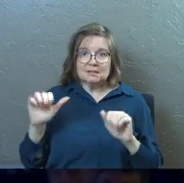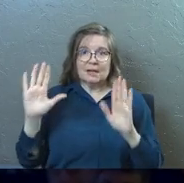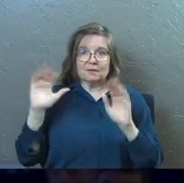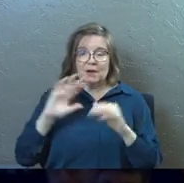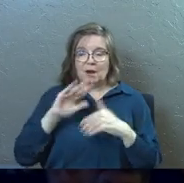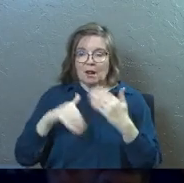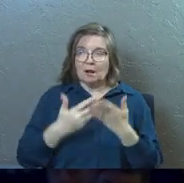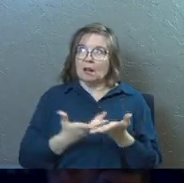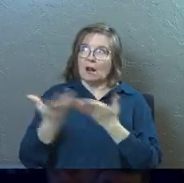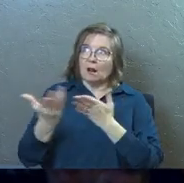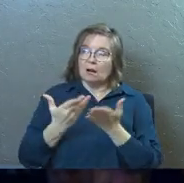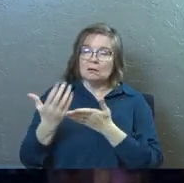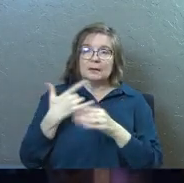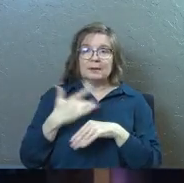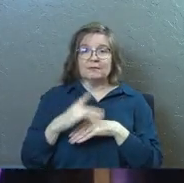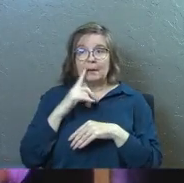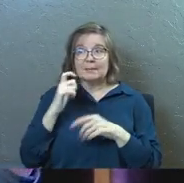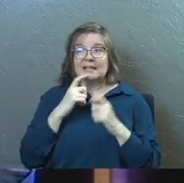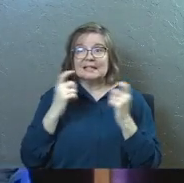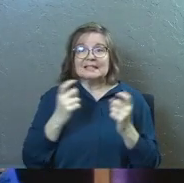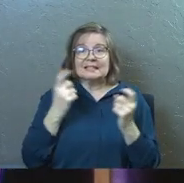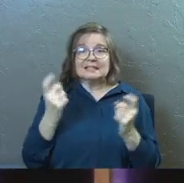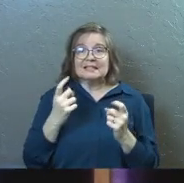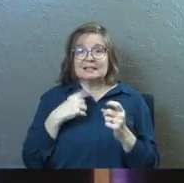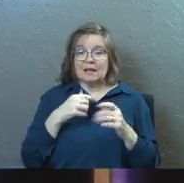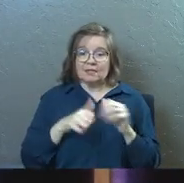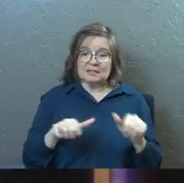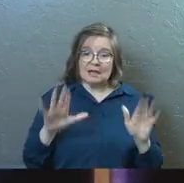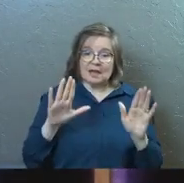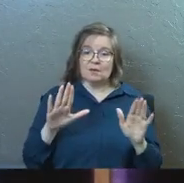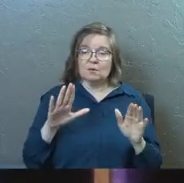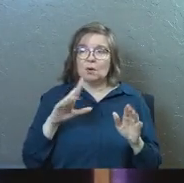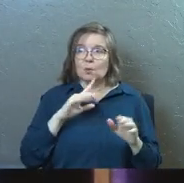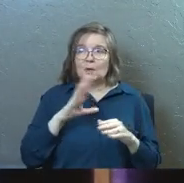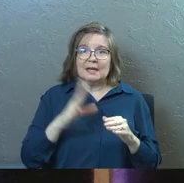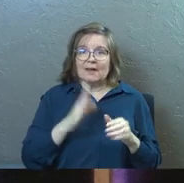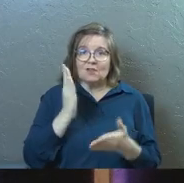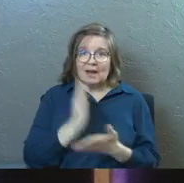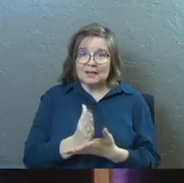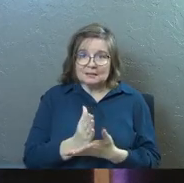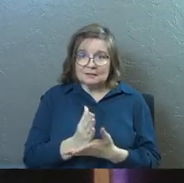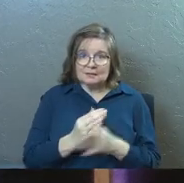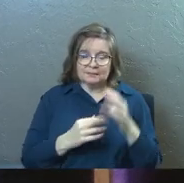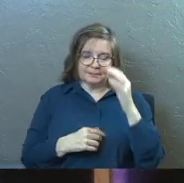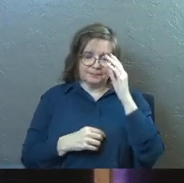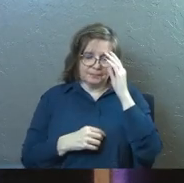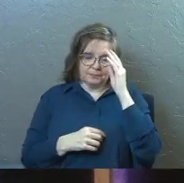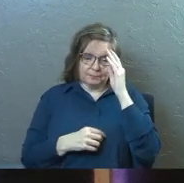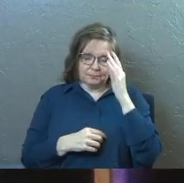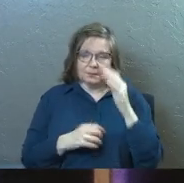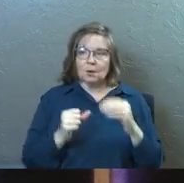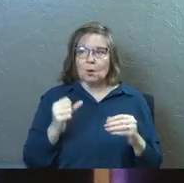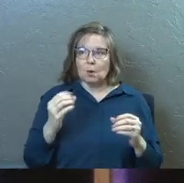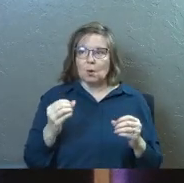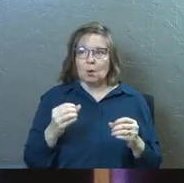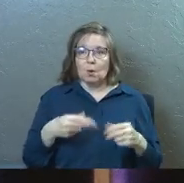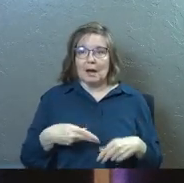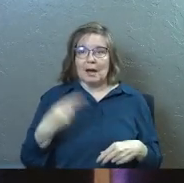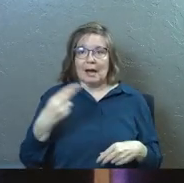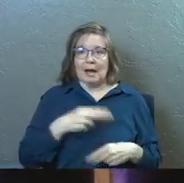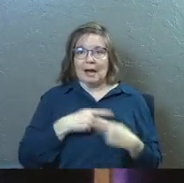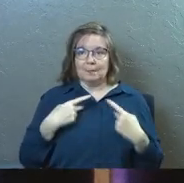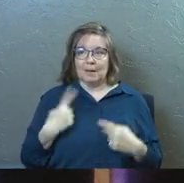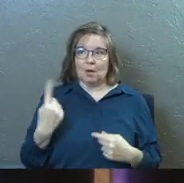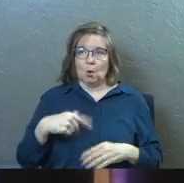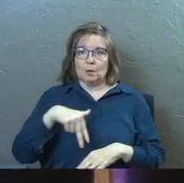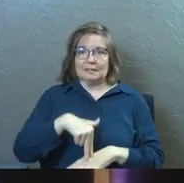They always had to be available because the sins and the sacrifices would never end. So a high priest had